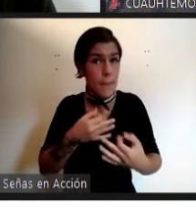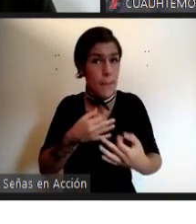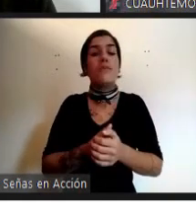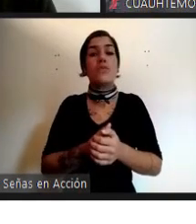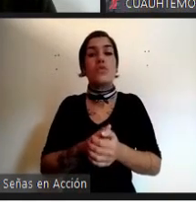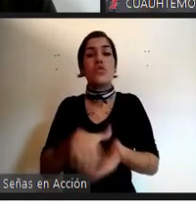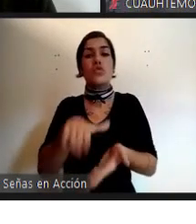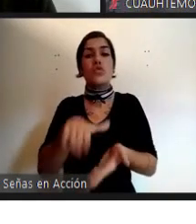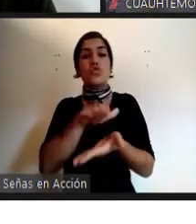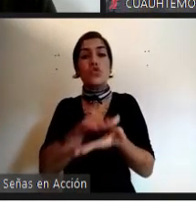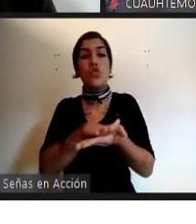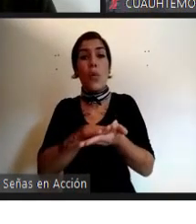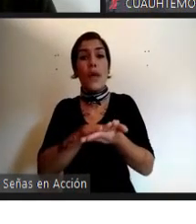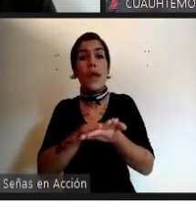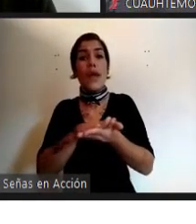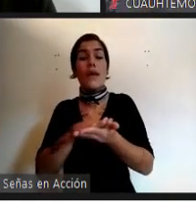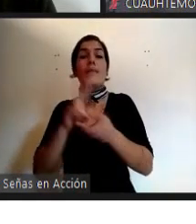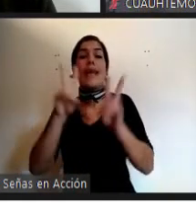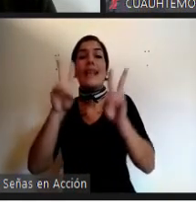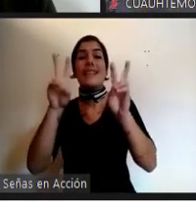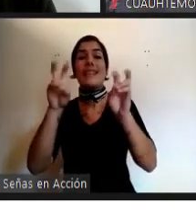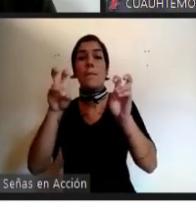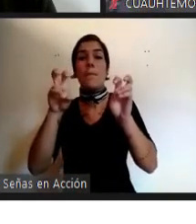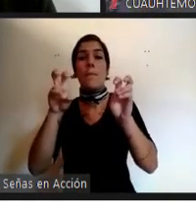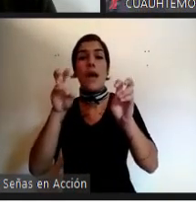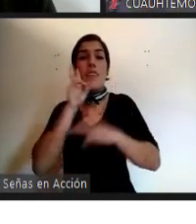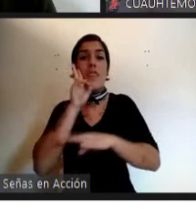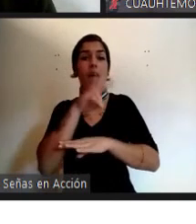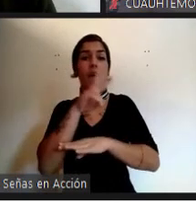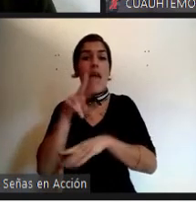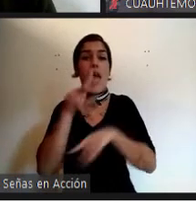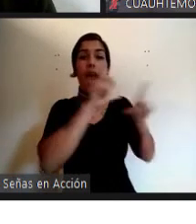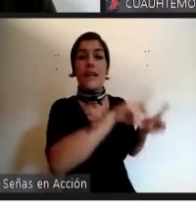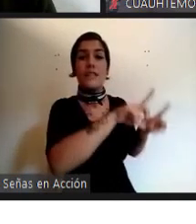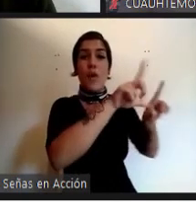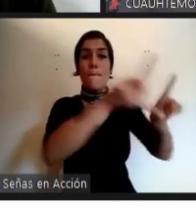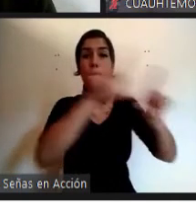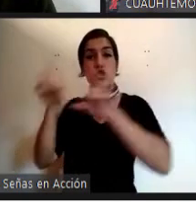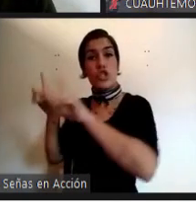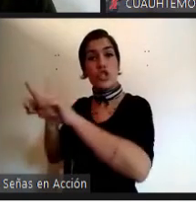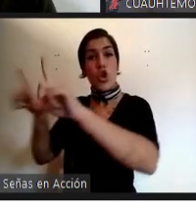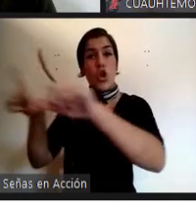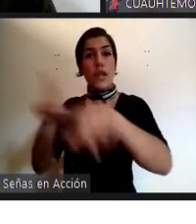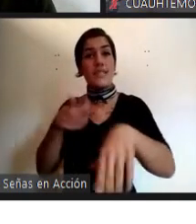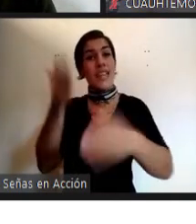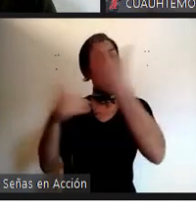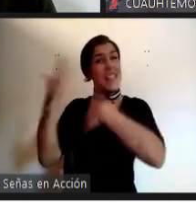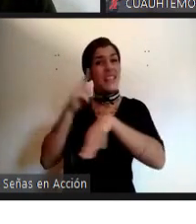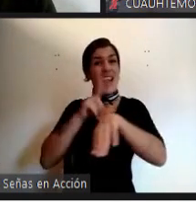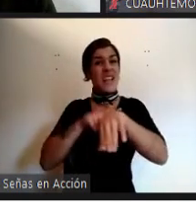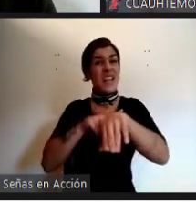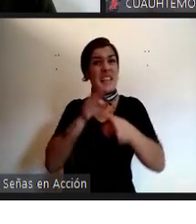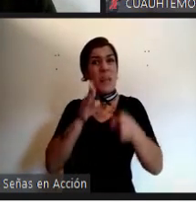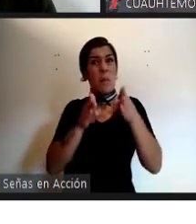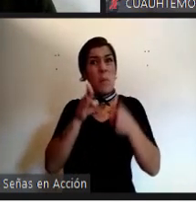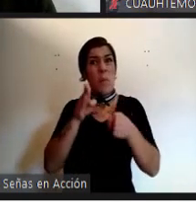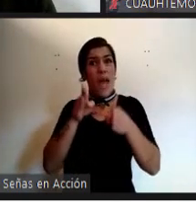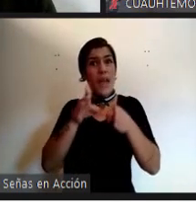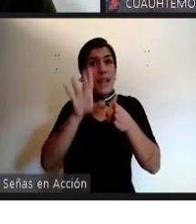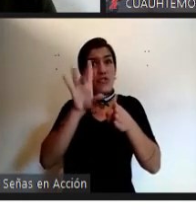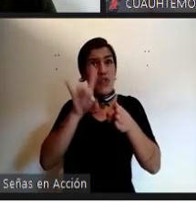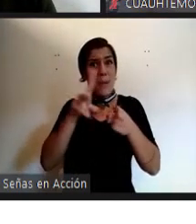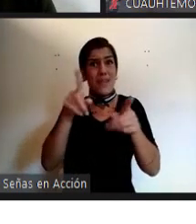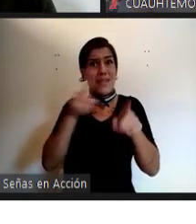of how temporary exhibitions got interrupted and how going back to the